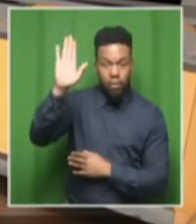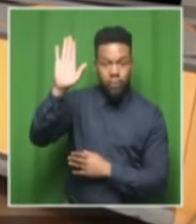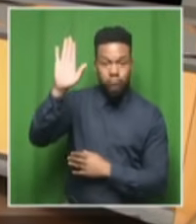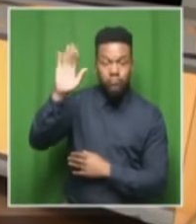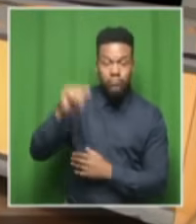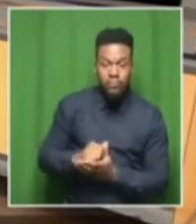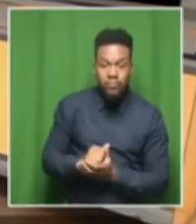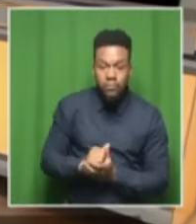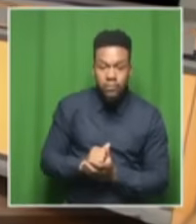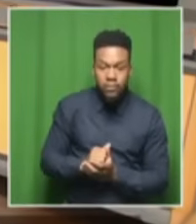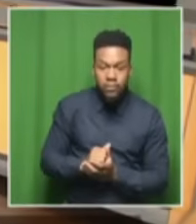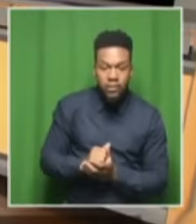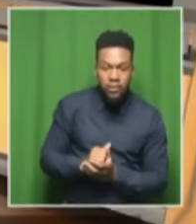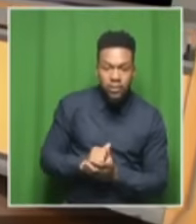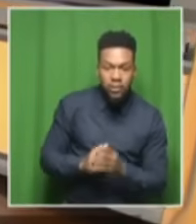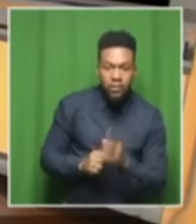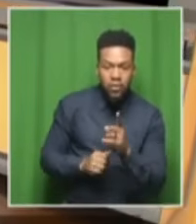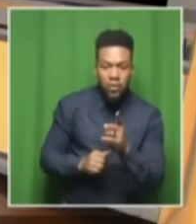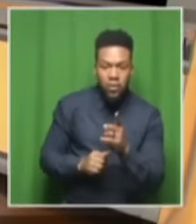down.